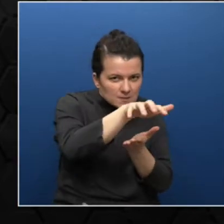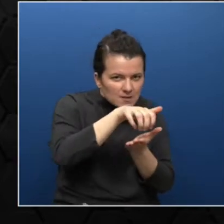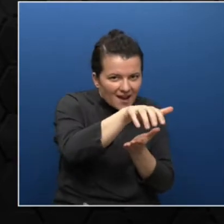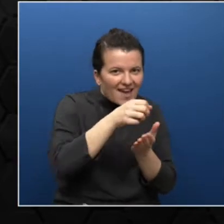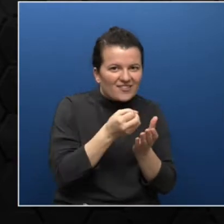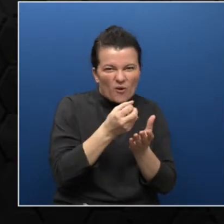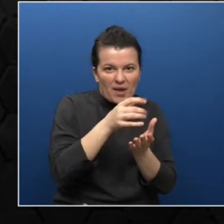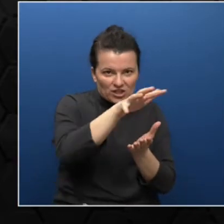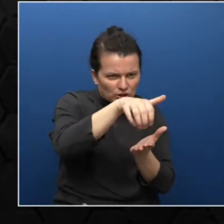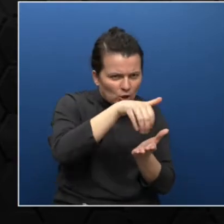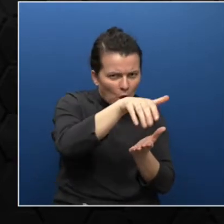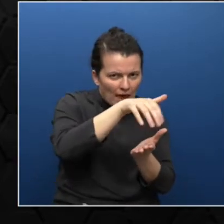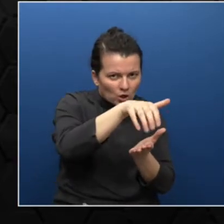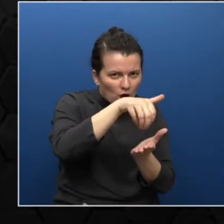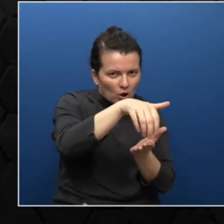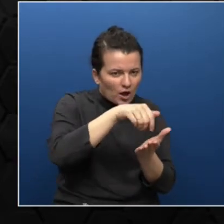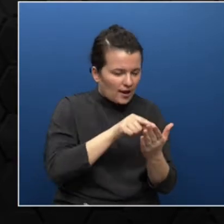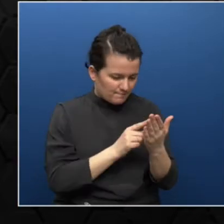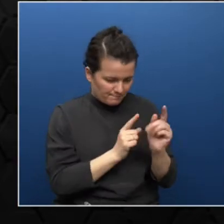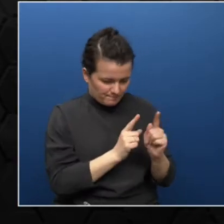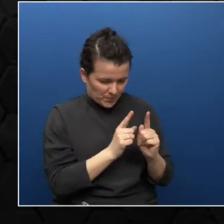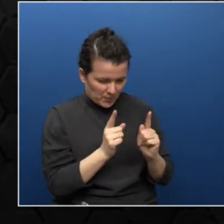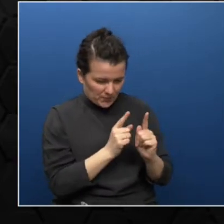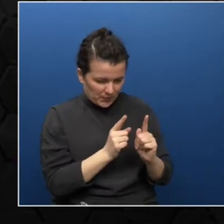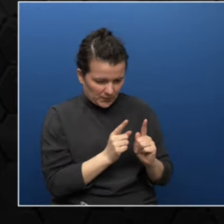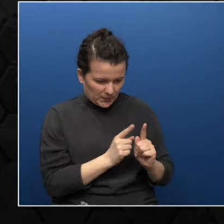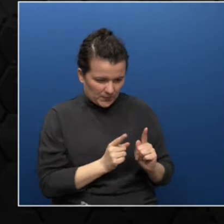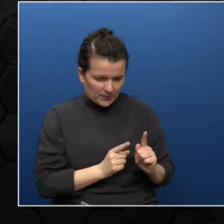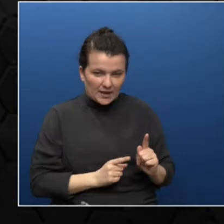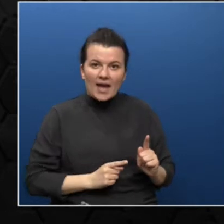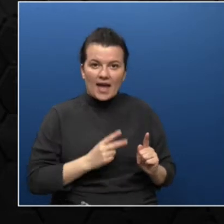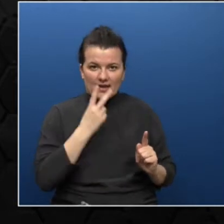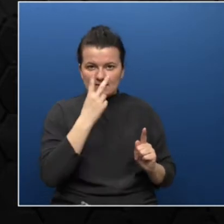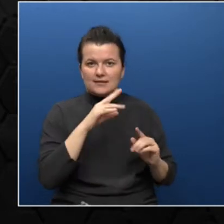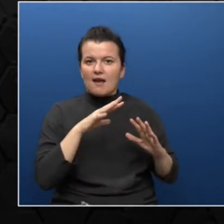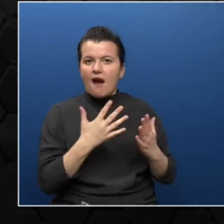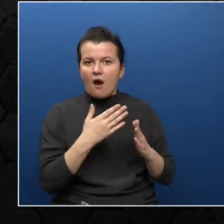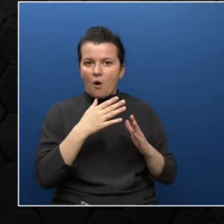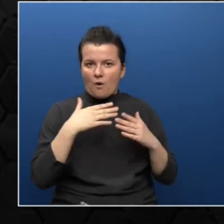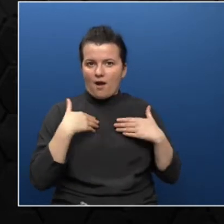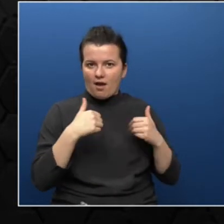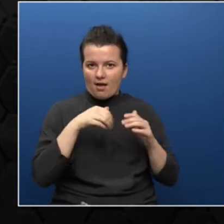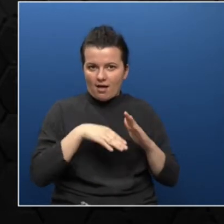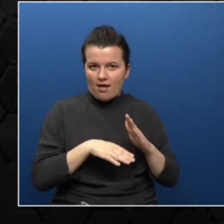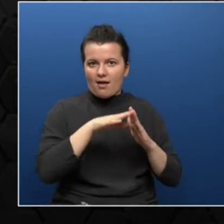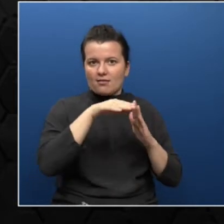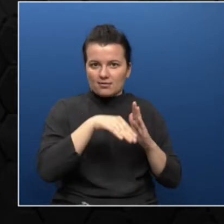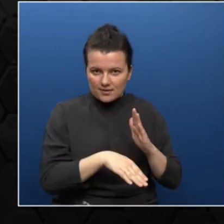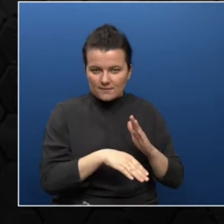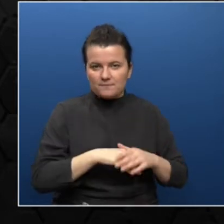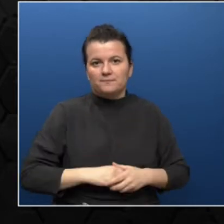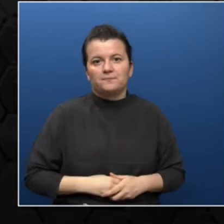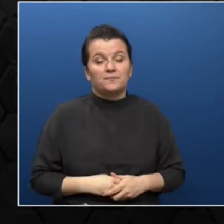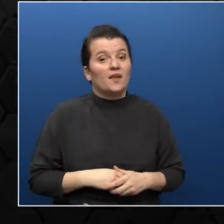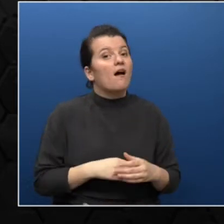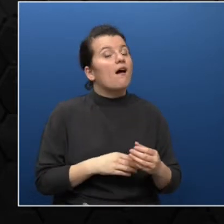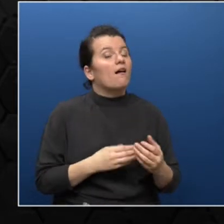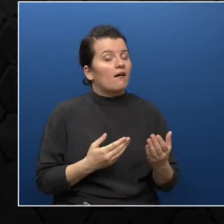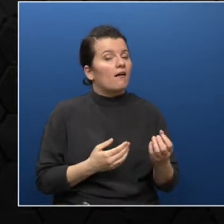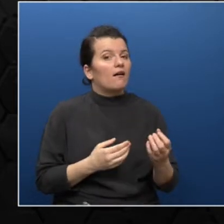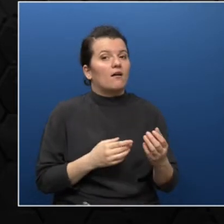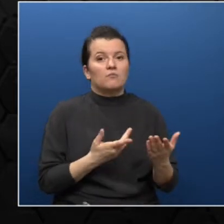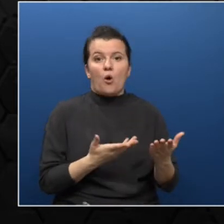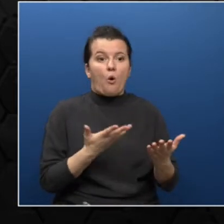analyze behaviors based on the data that we collected, and can inform the caregiver or